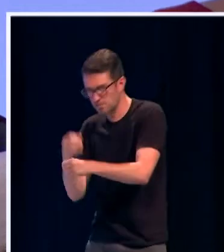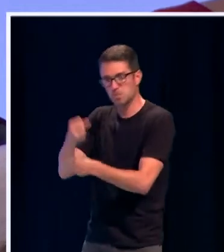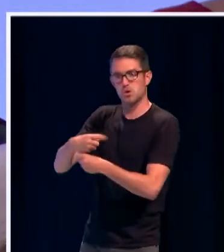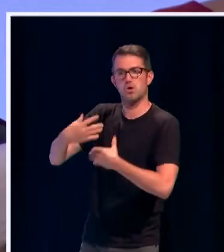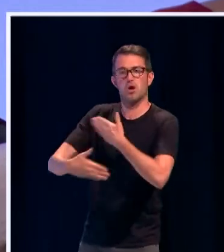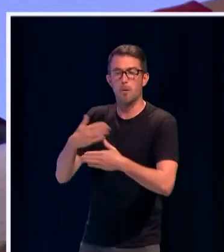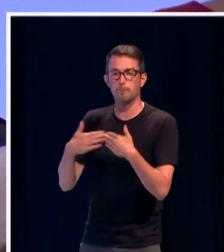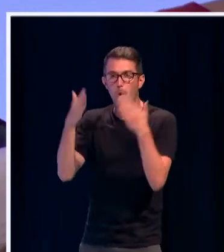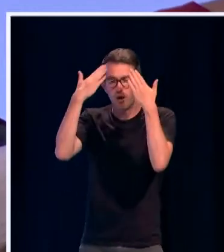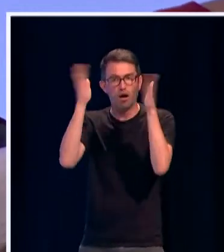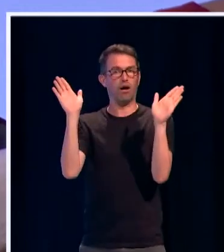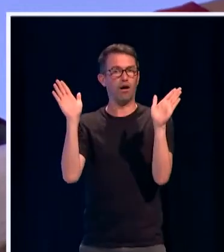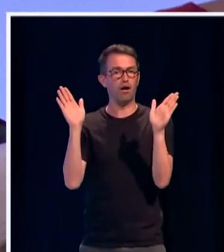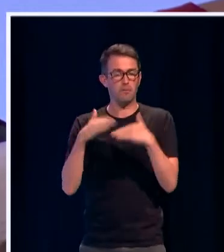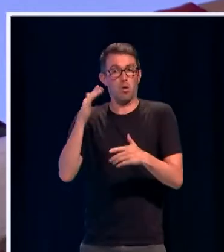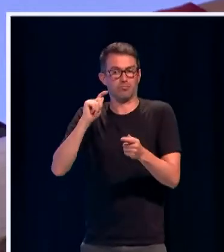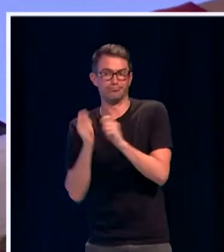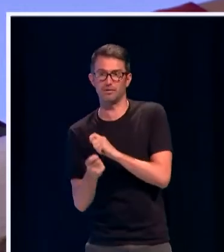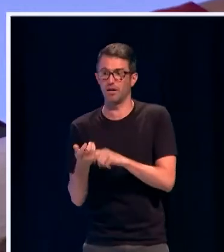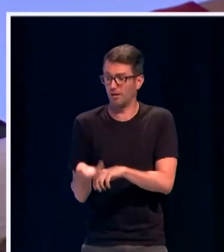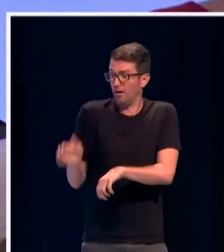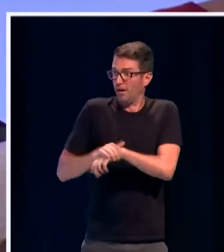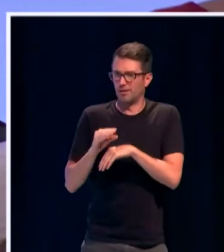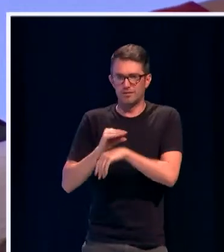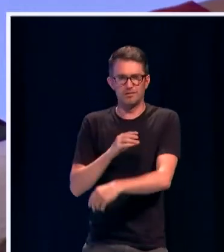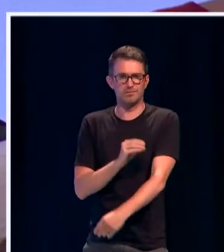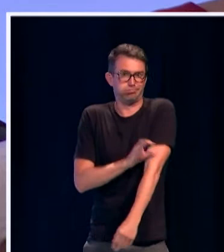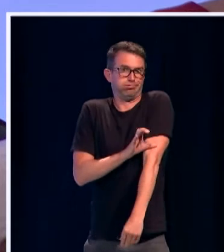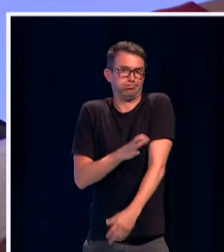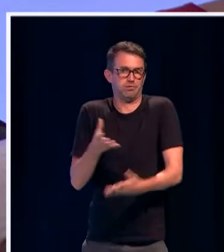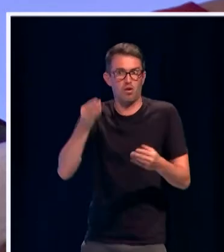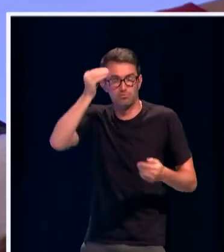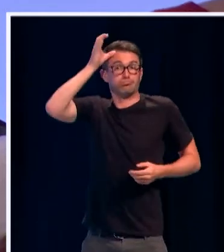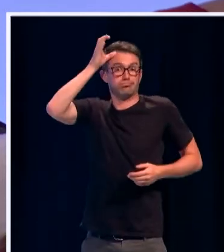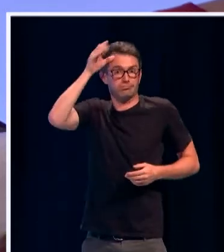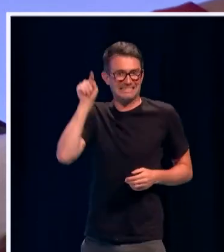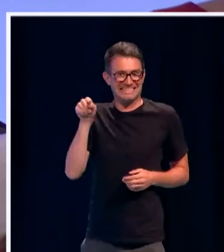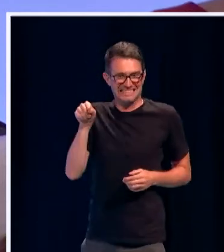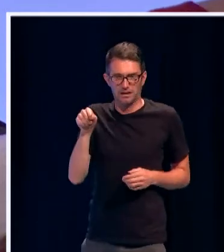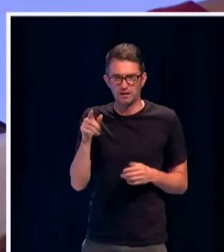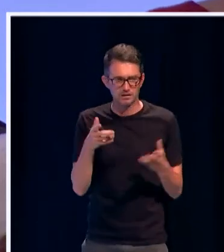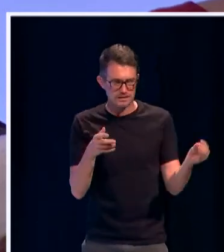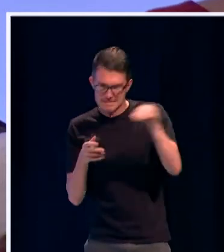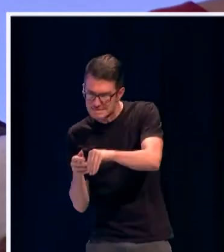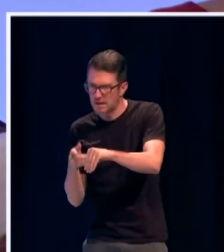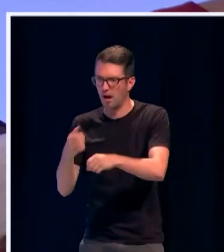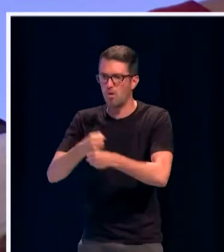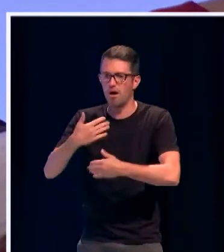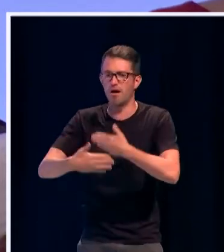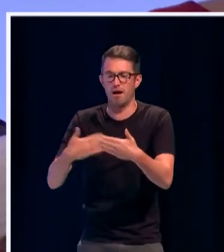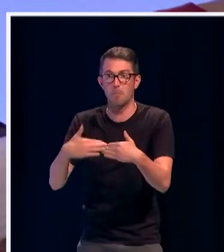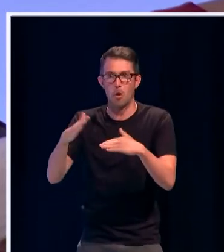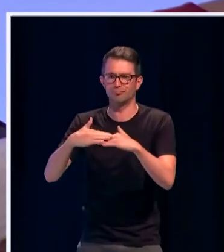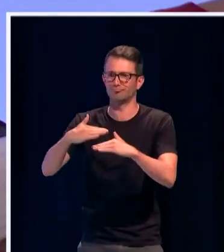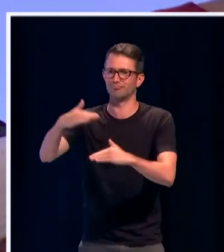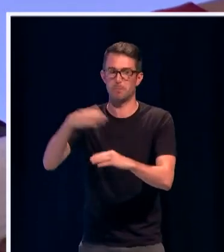in resilience in so many fields. And we should not forget that the European